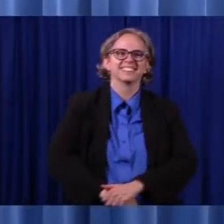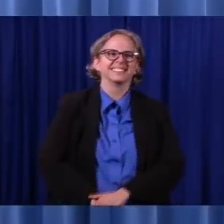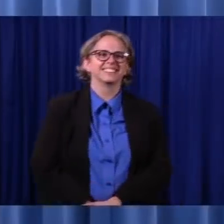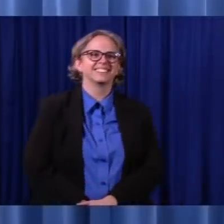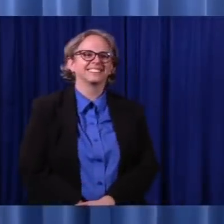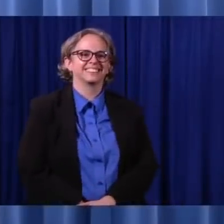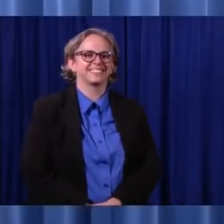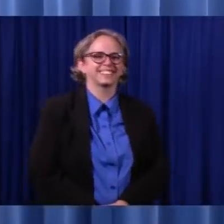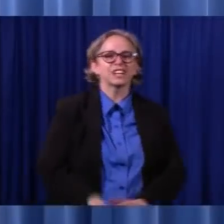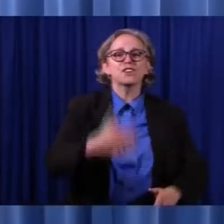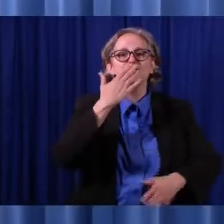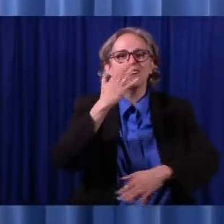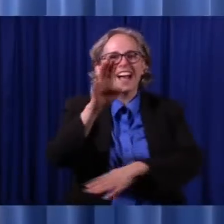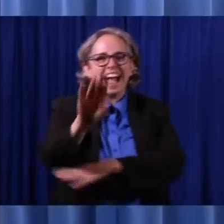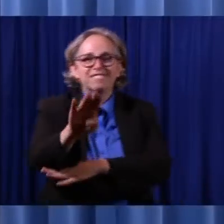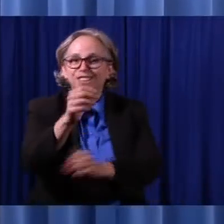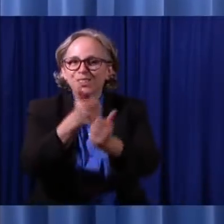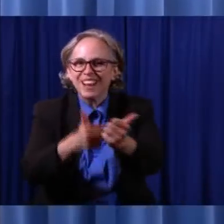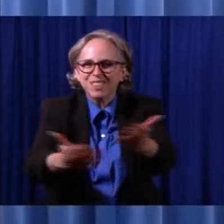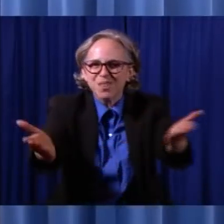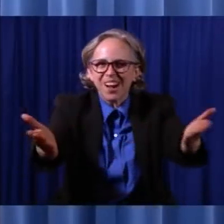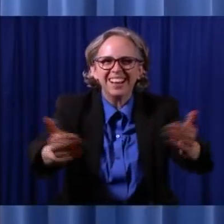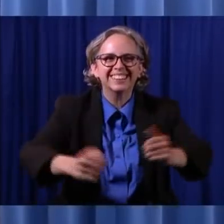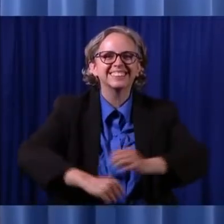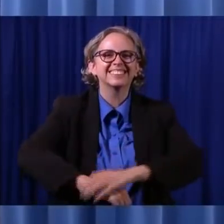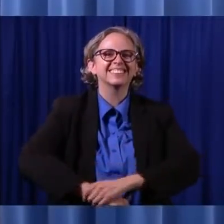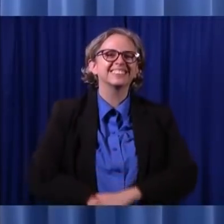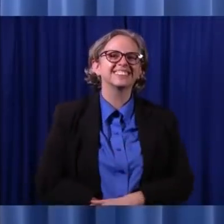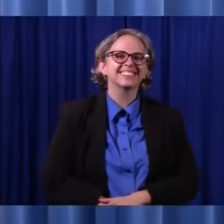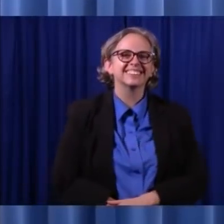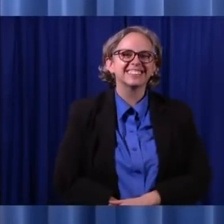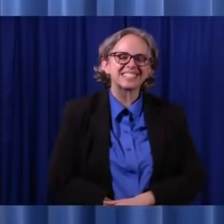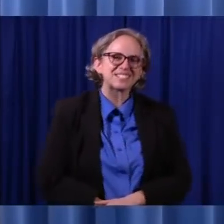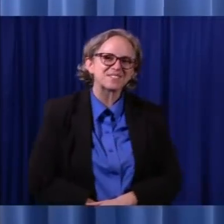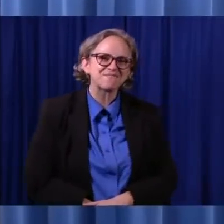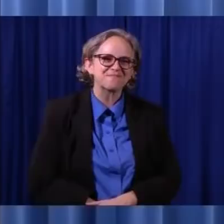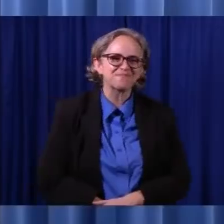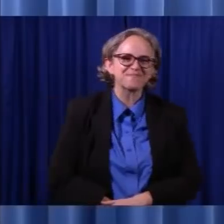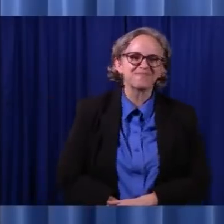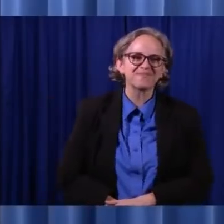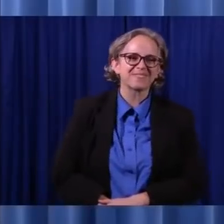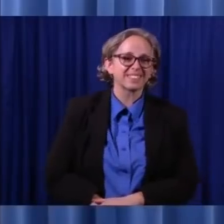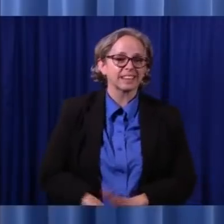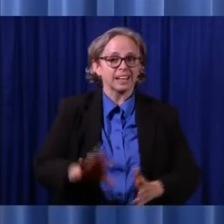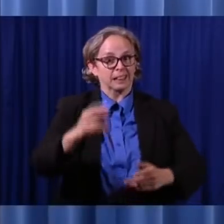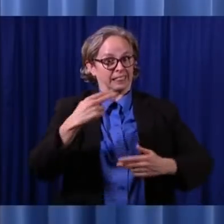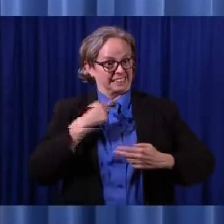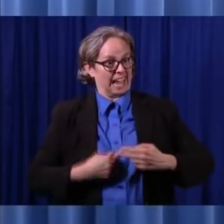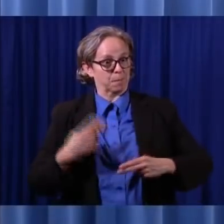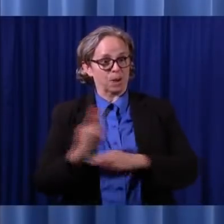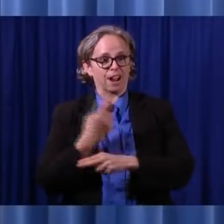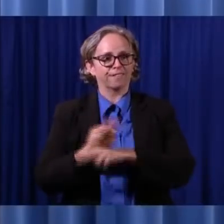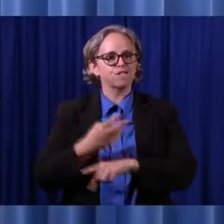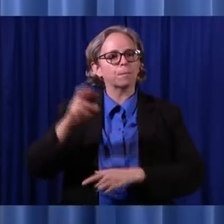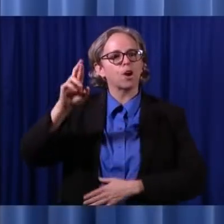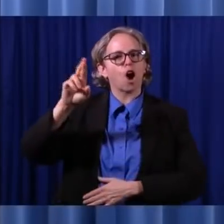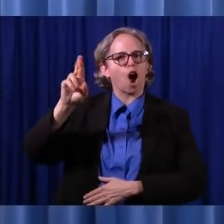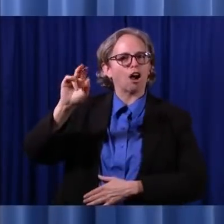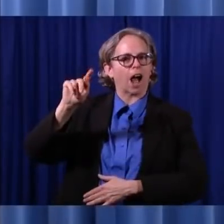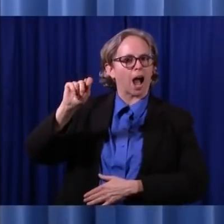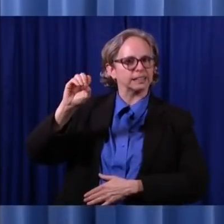Well, good afternoon. I'm wearing today a tie from Cuyahoga County Community College, Tri-C, and one of